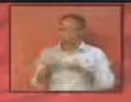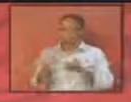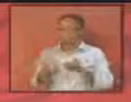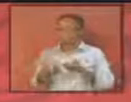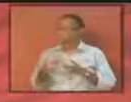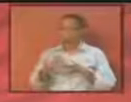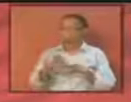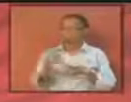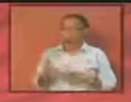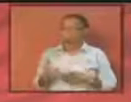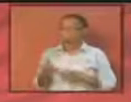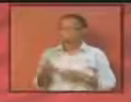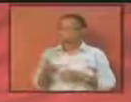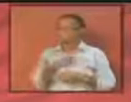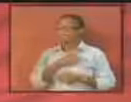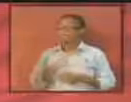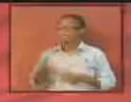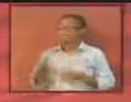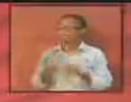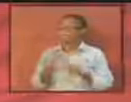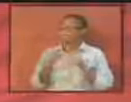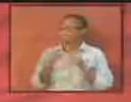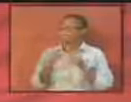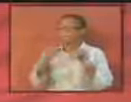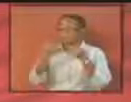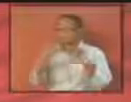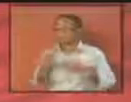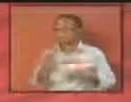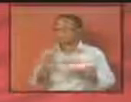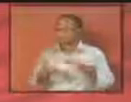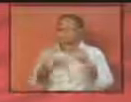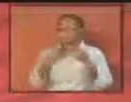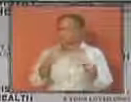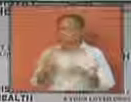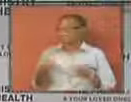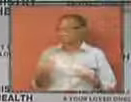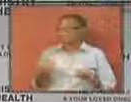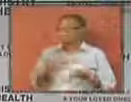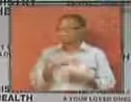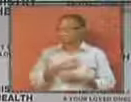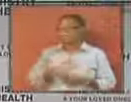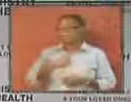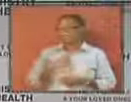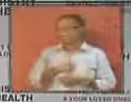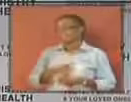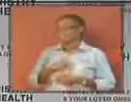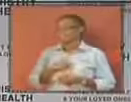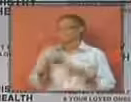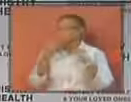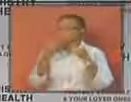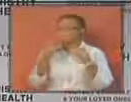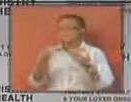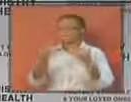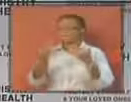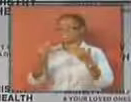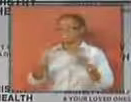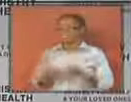that and get additional data. But I can't answer that question. Thank you. Radio Tambrin, please.